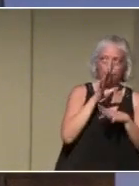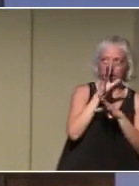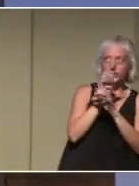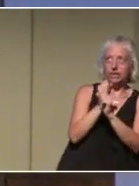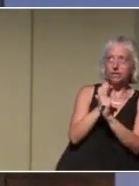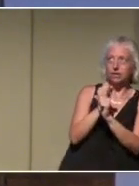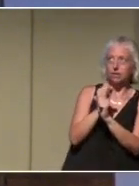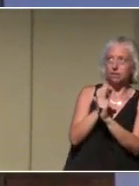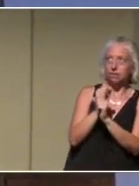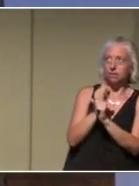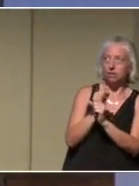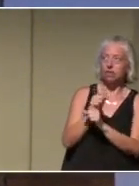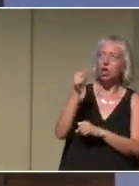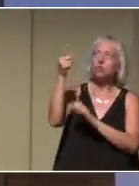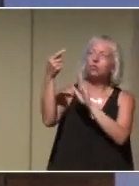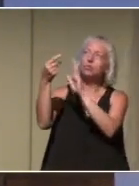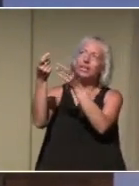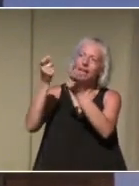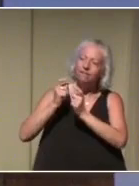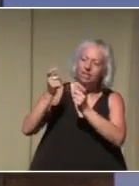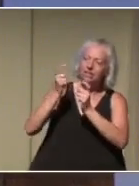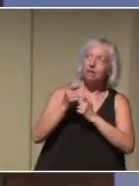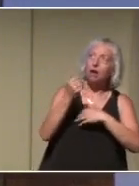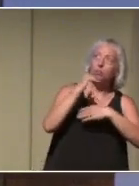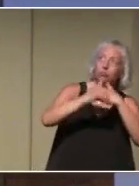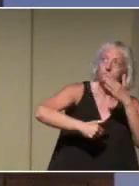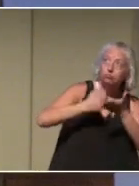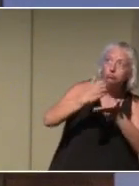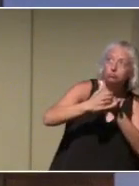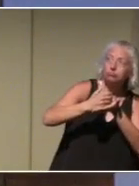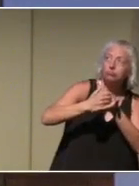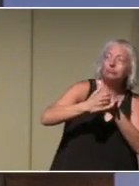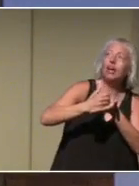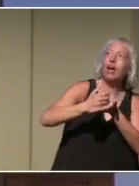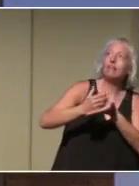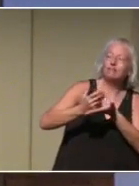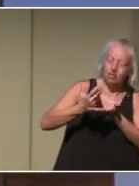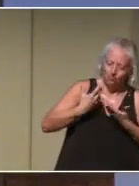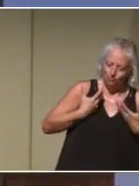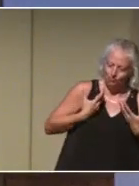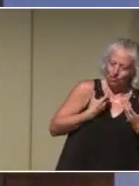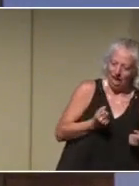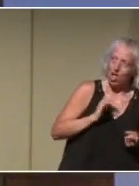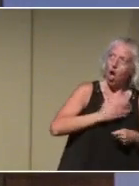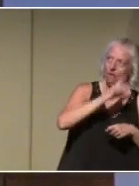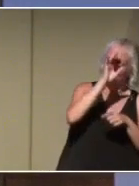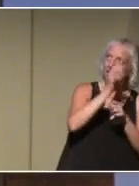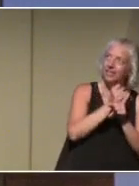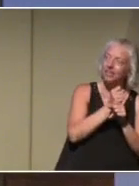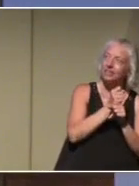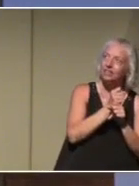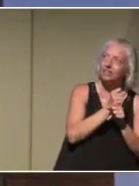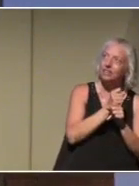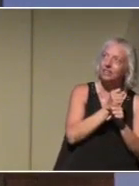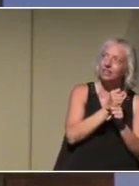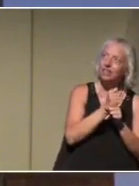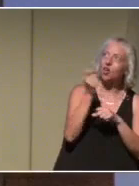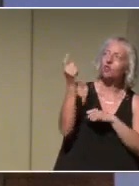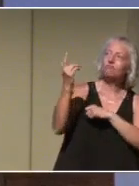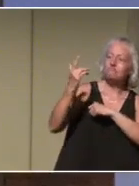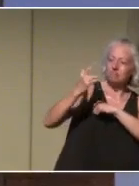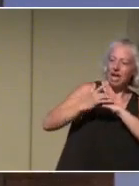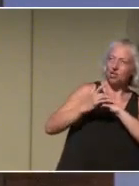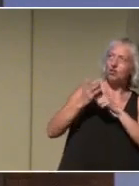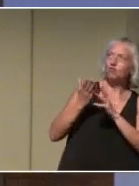But you give us things like the Lord's Supper to strengthen our faith so that you could touch us by